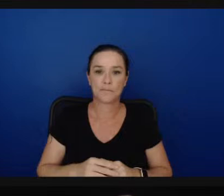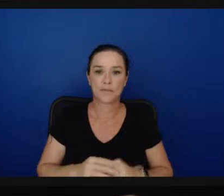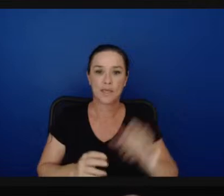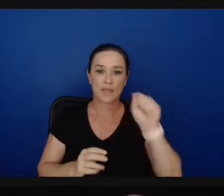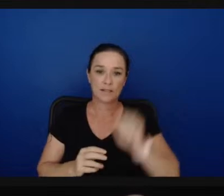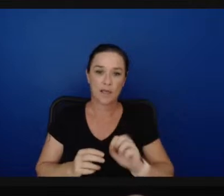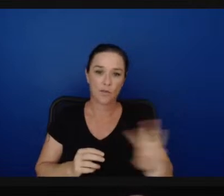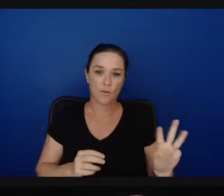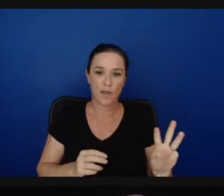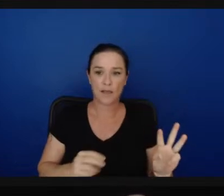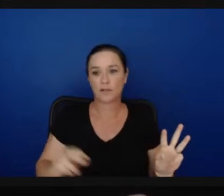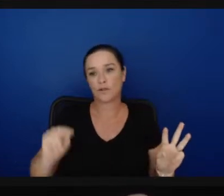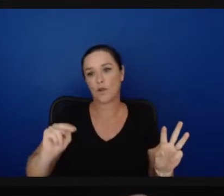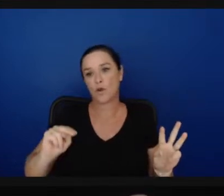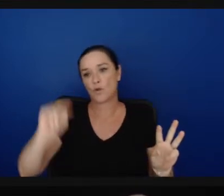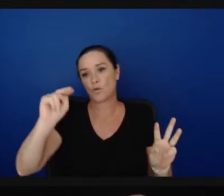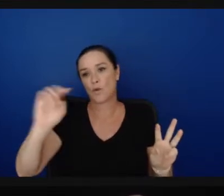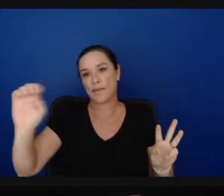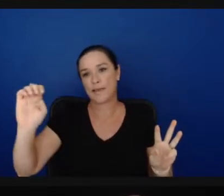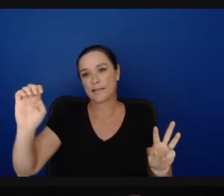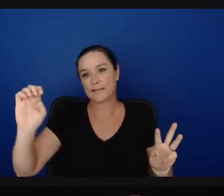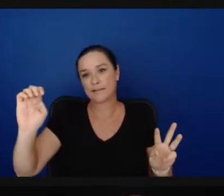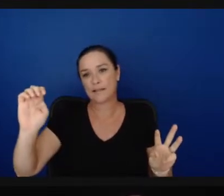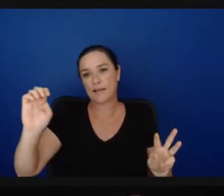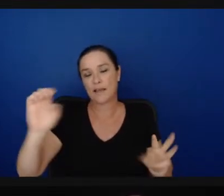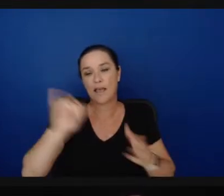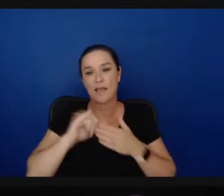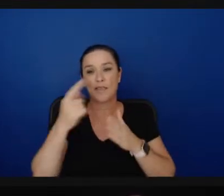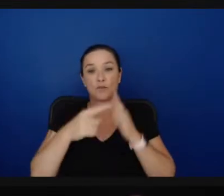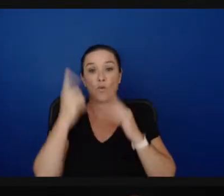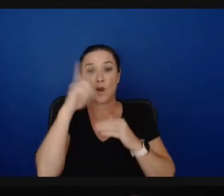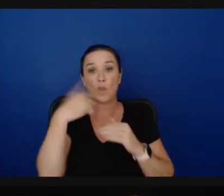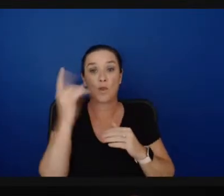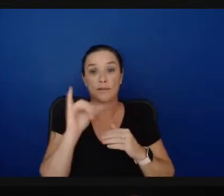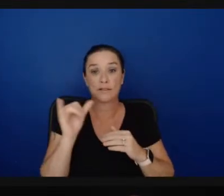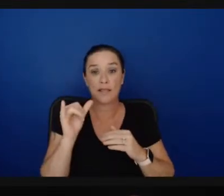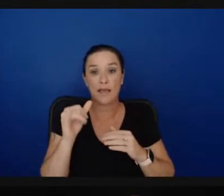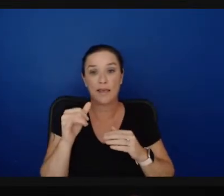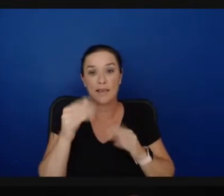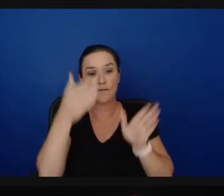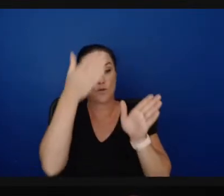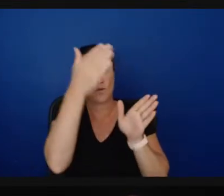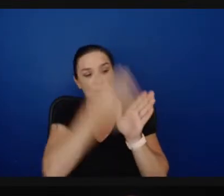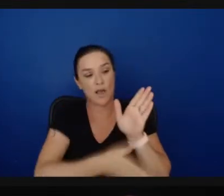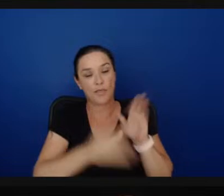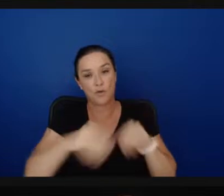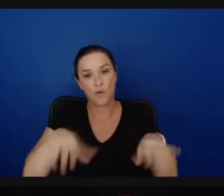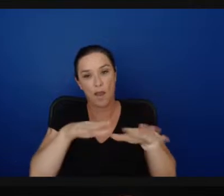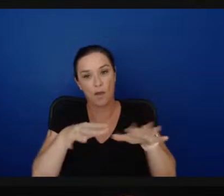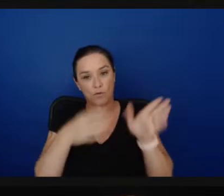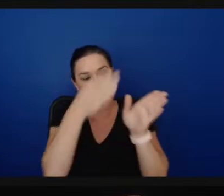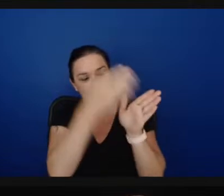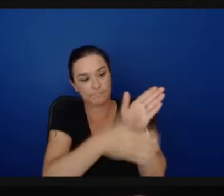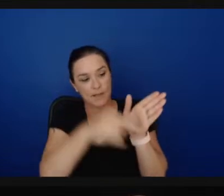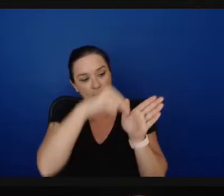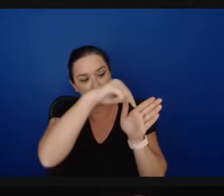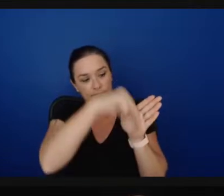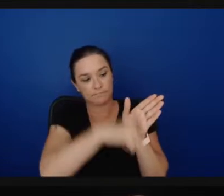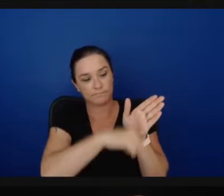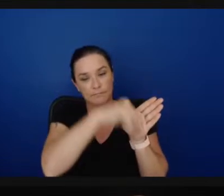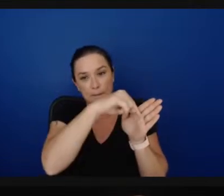Southwest, northeast. And here's what this looks like in a cut through the ground in a cross-section. This is that